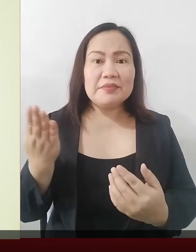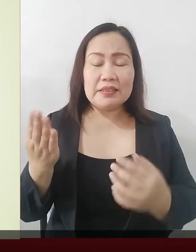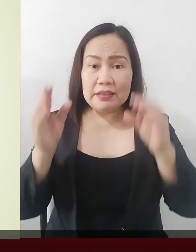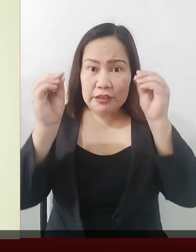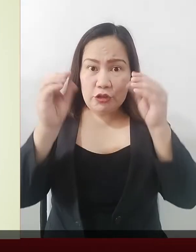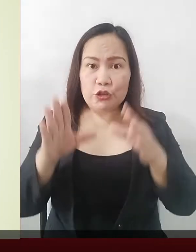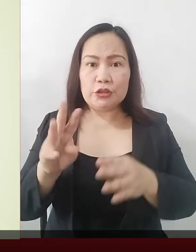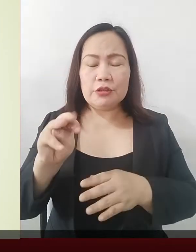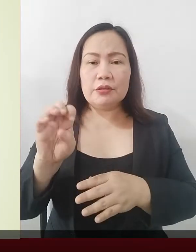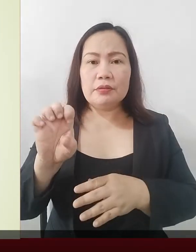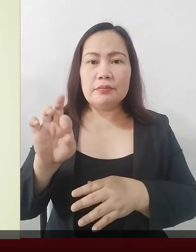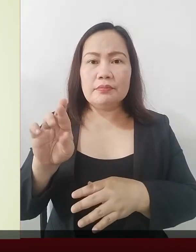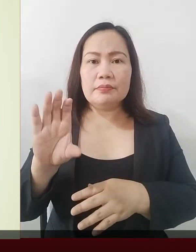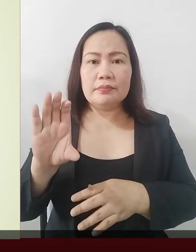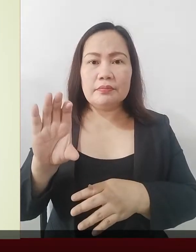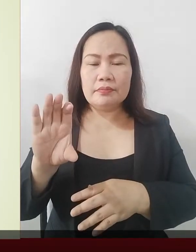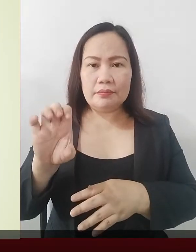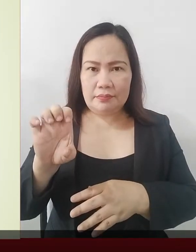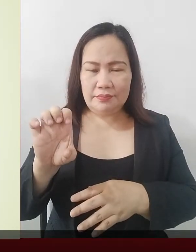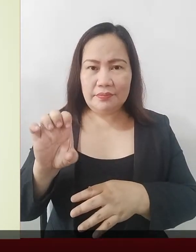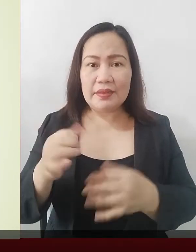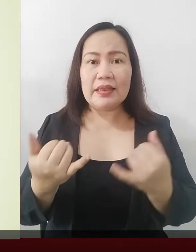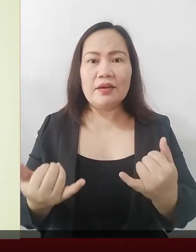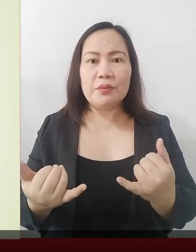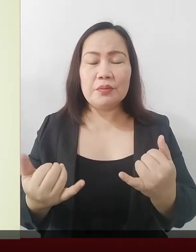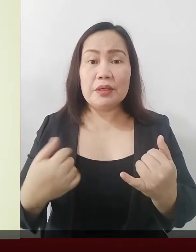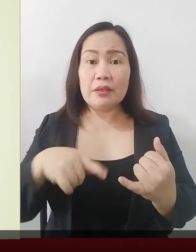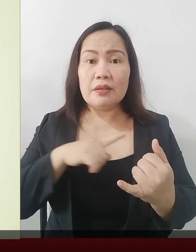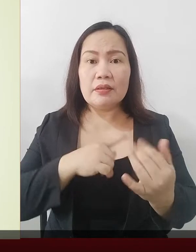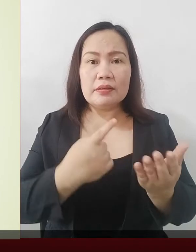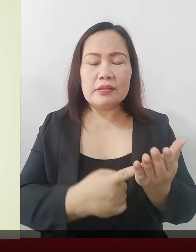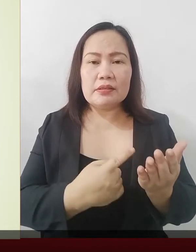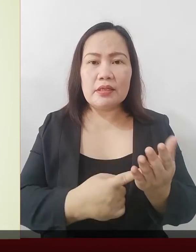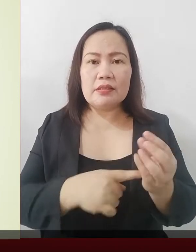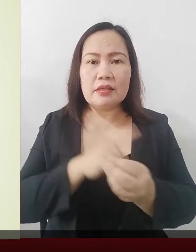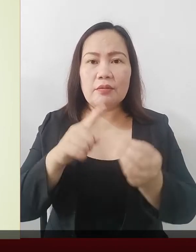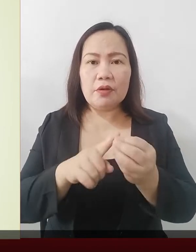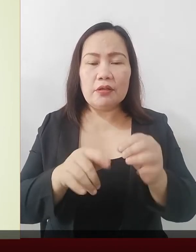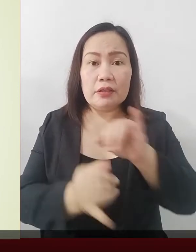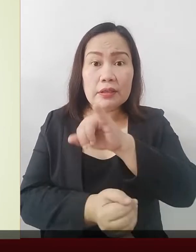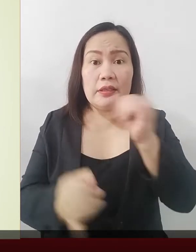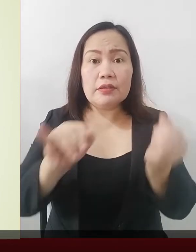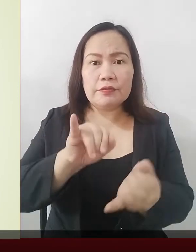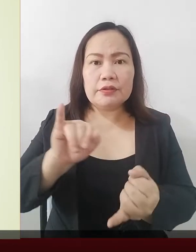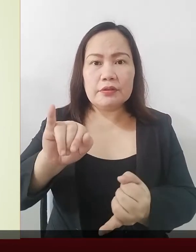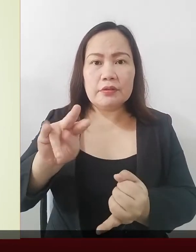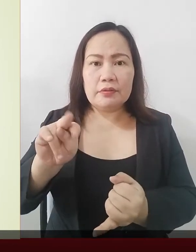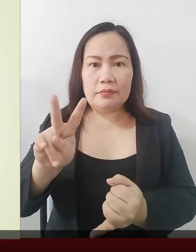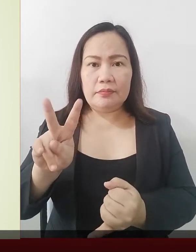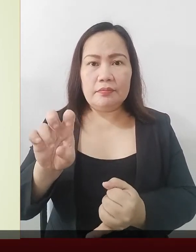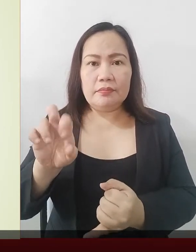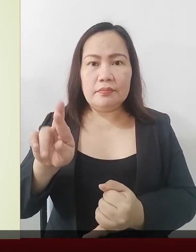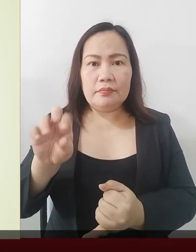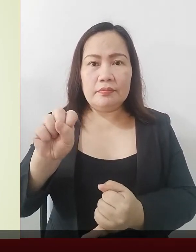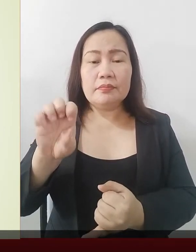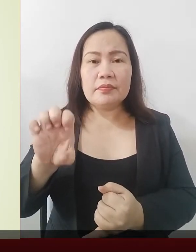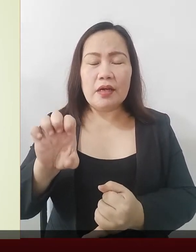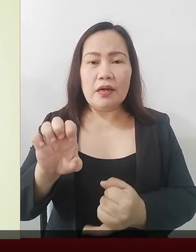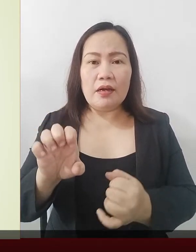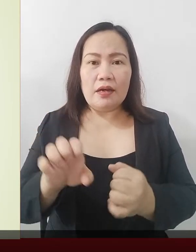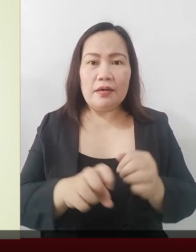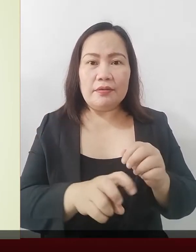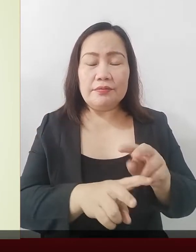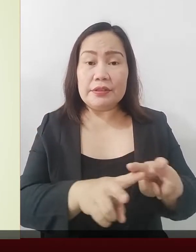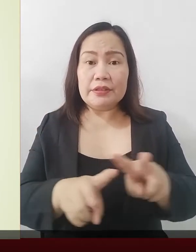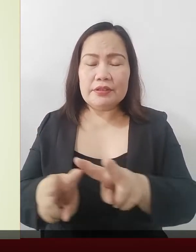everyone, this is Teacher Mercy, and today we will discuss about inverse variation. We will also